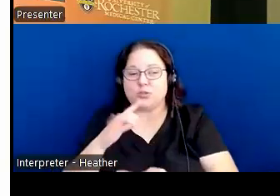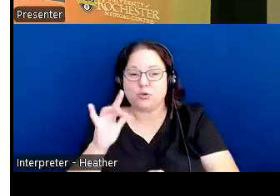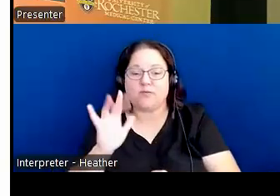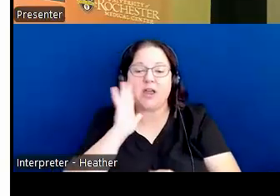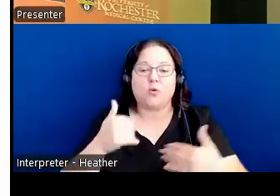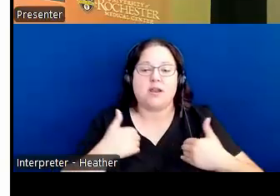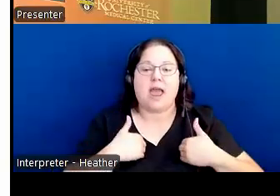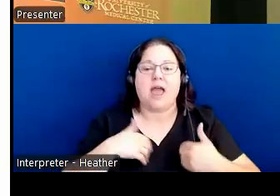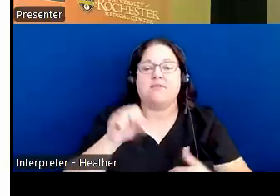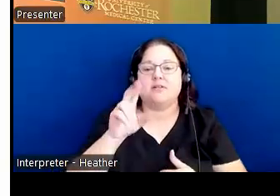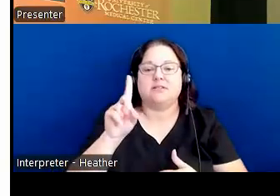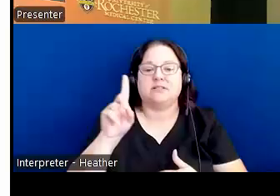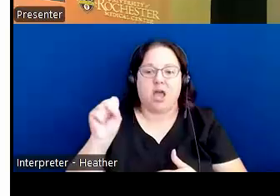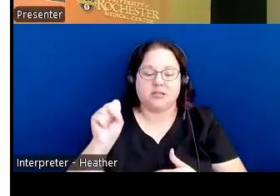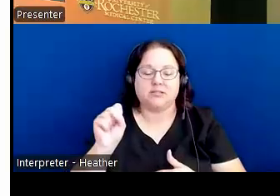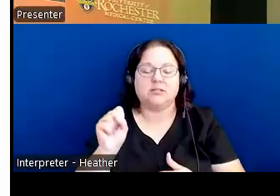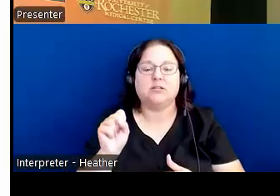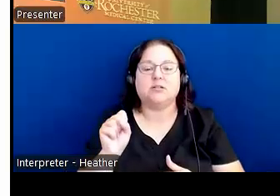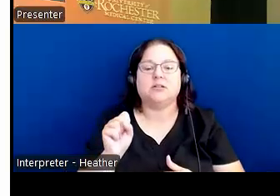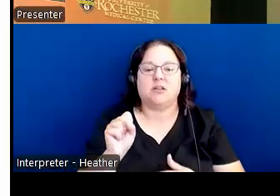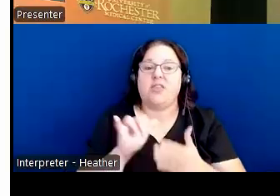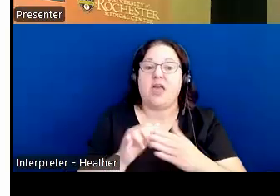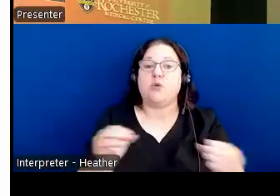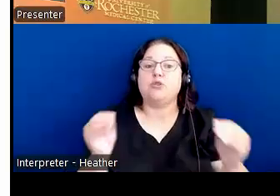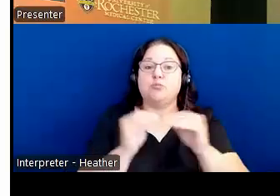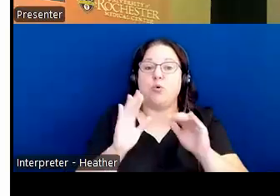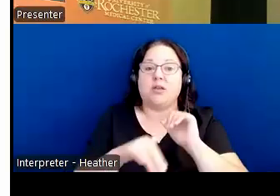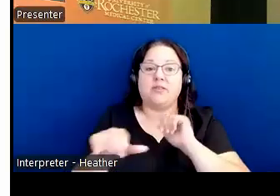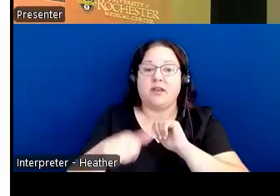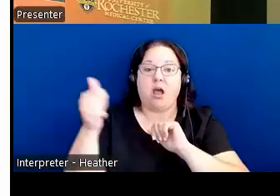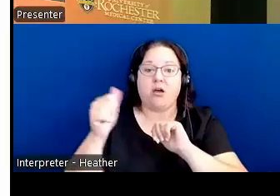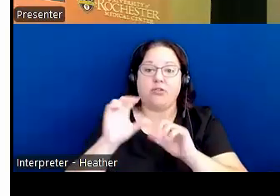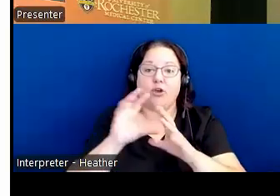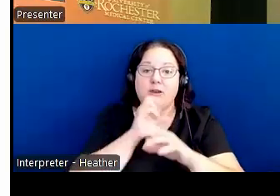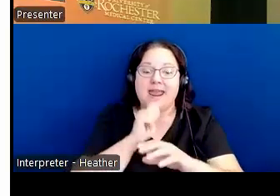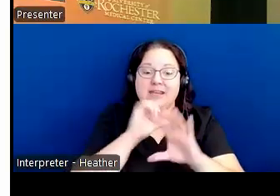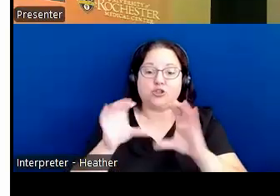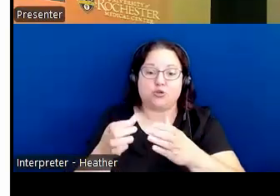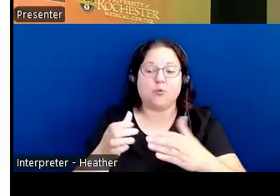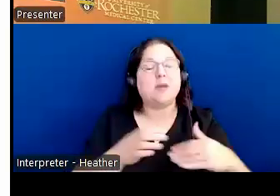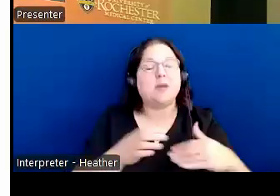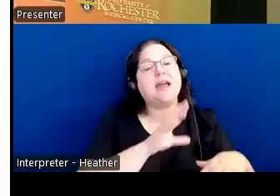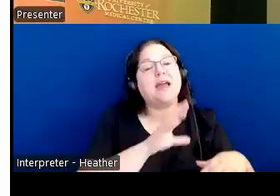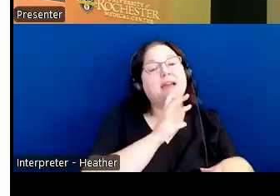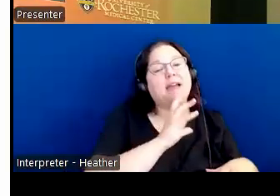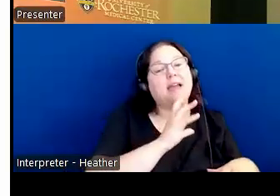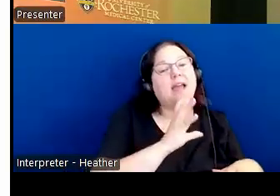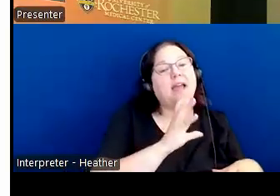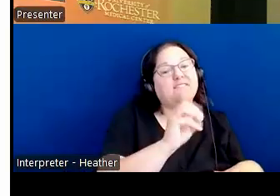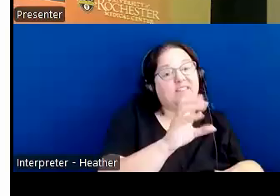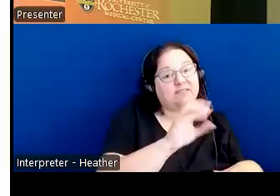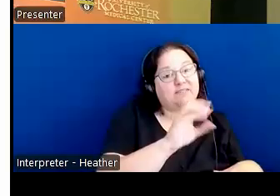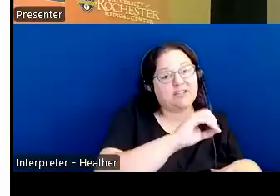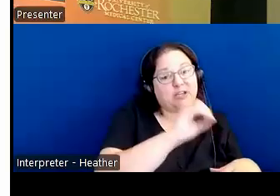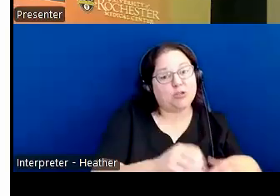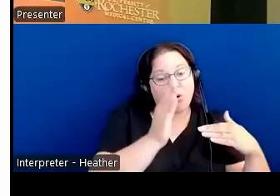in the past year. This was more than any other age group. And over 50% of young adults with a substance use disorder